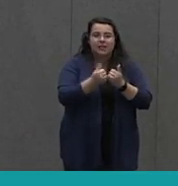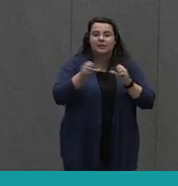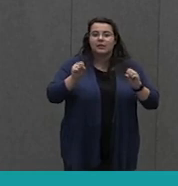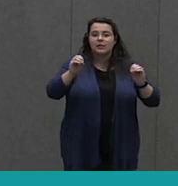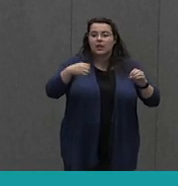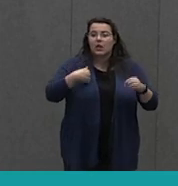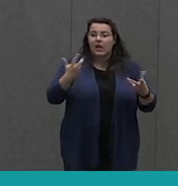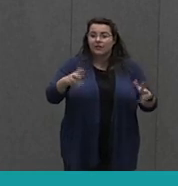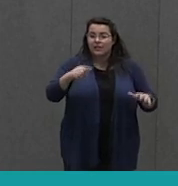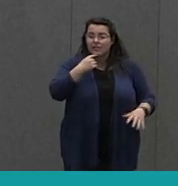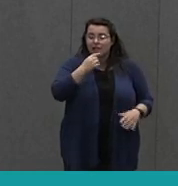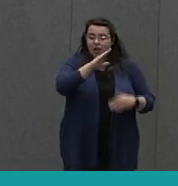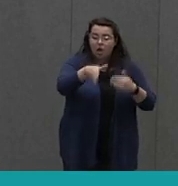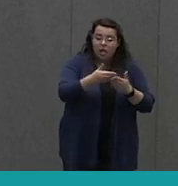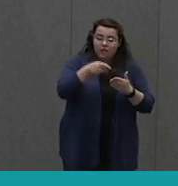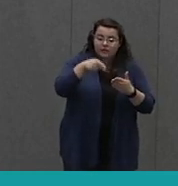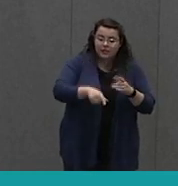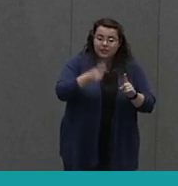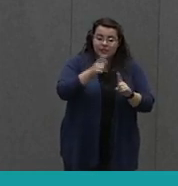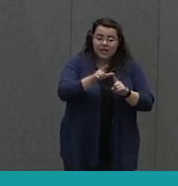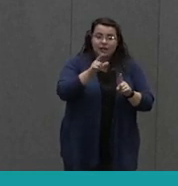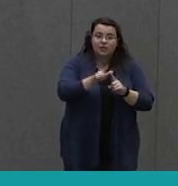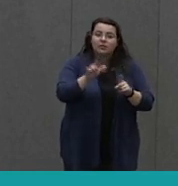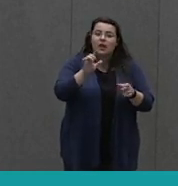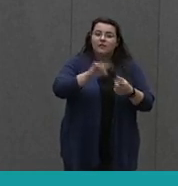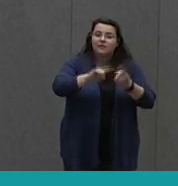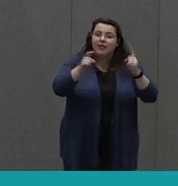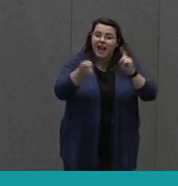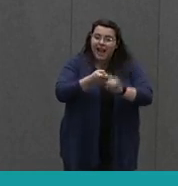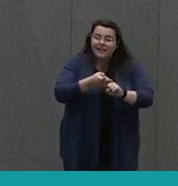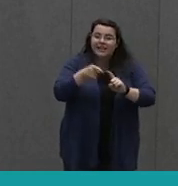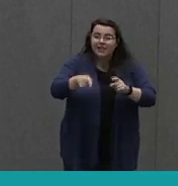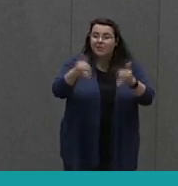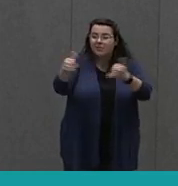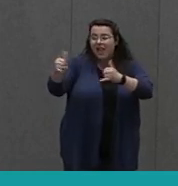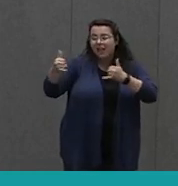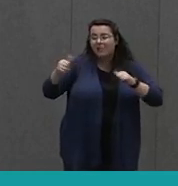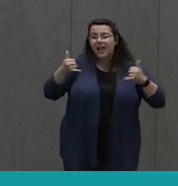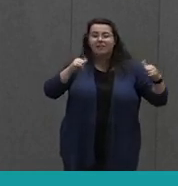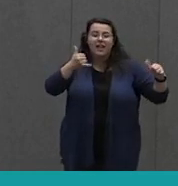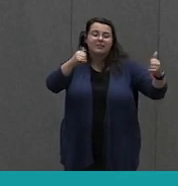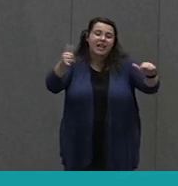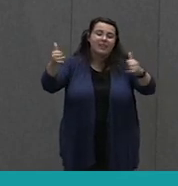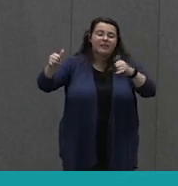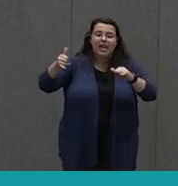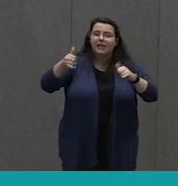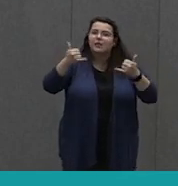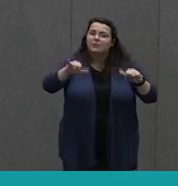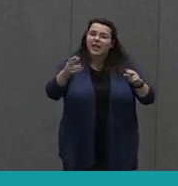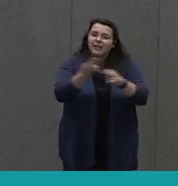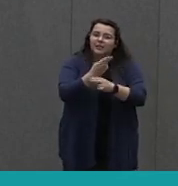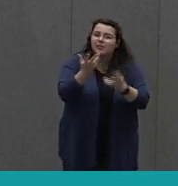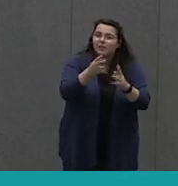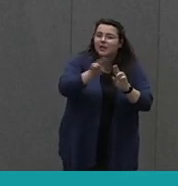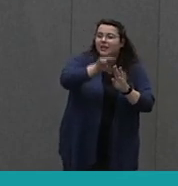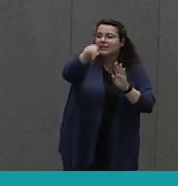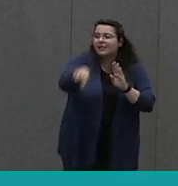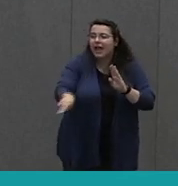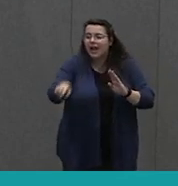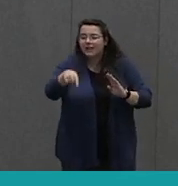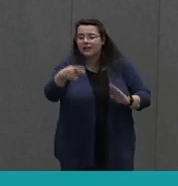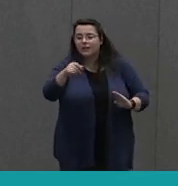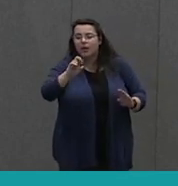make first the tall ladder for the slide, and then I'm going to make the steps that you step on a slide. Those